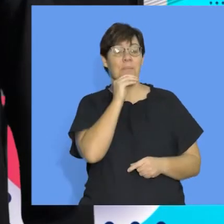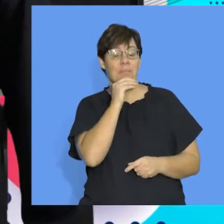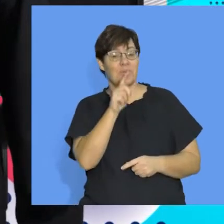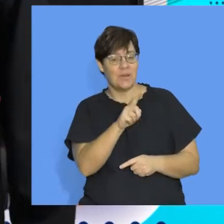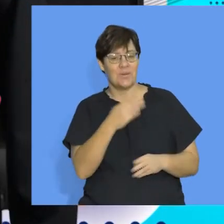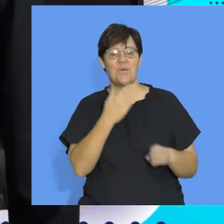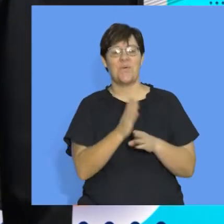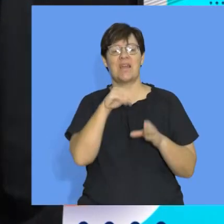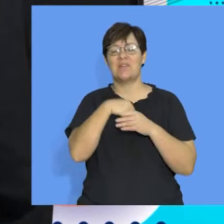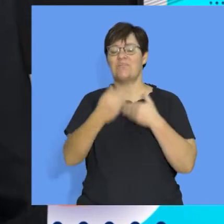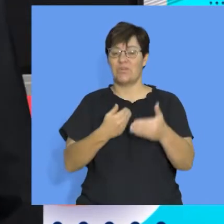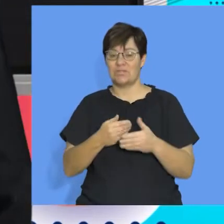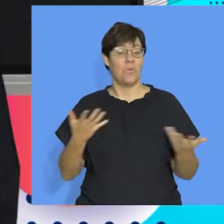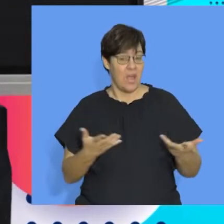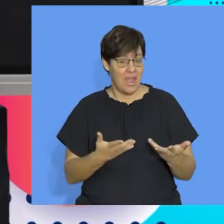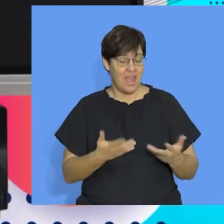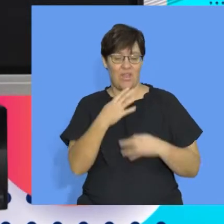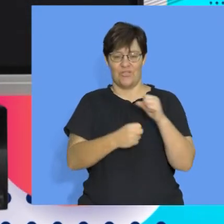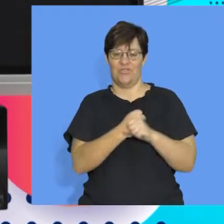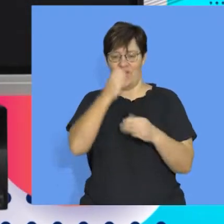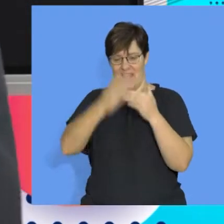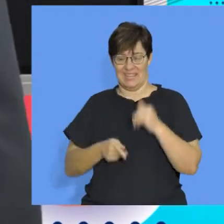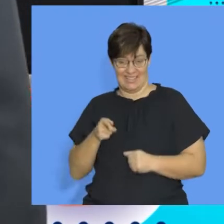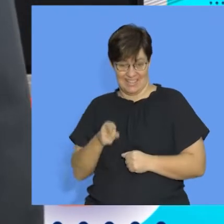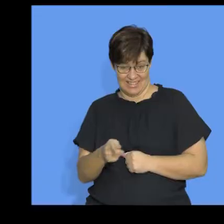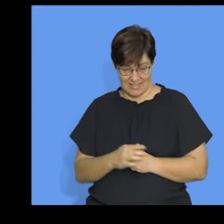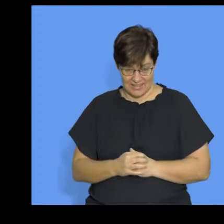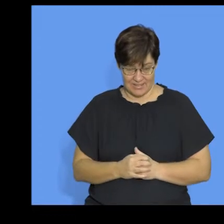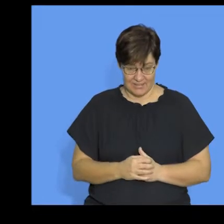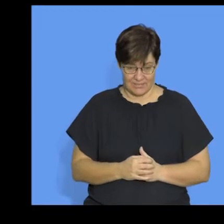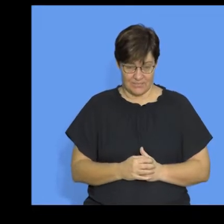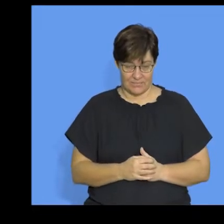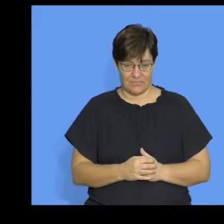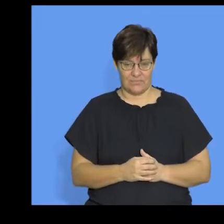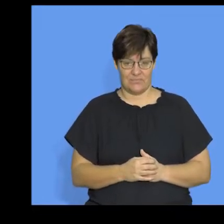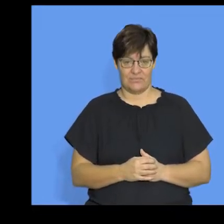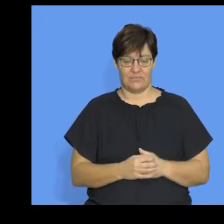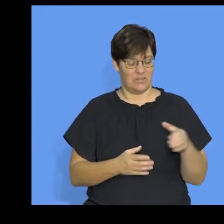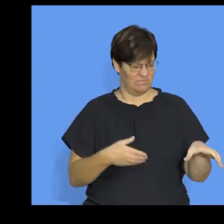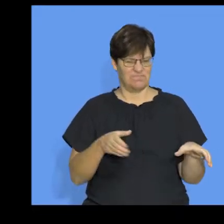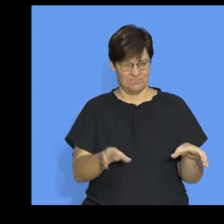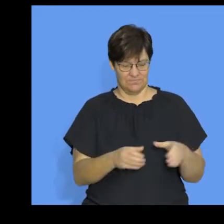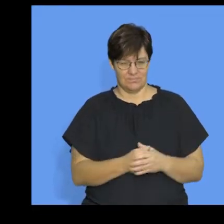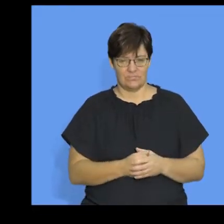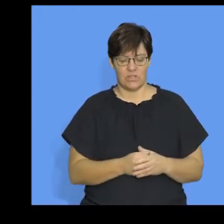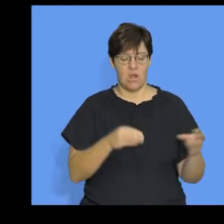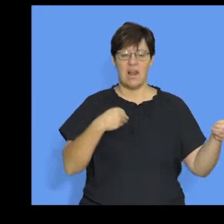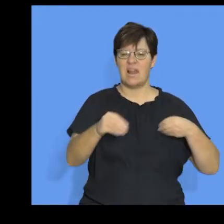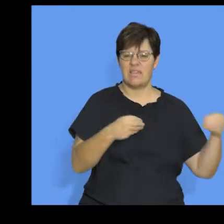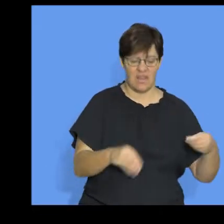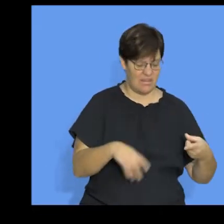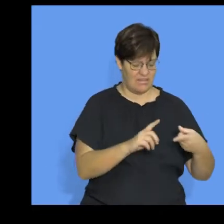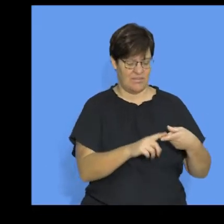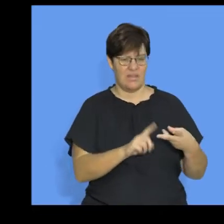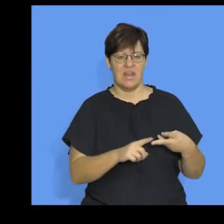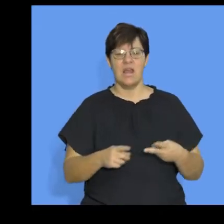work in process at the end of the year. Okay, so your leather that you've used, plus the salaries that